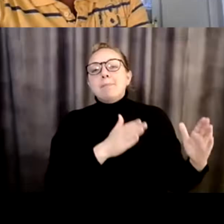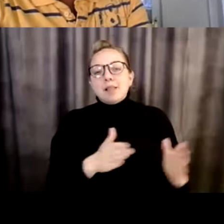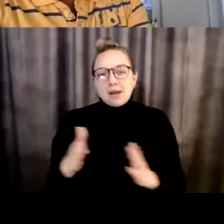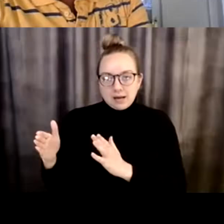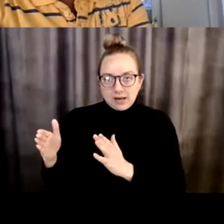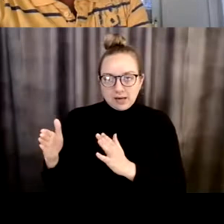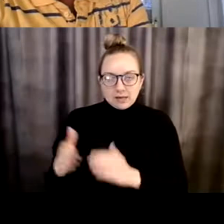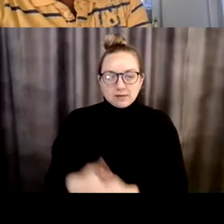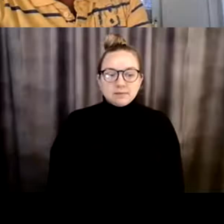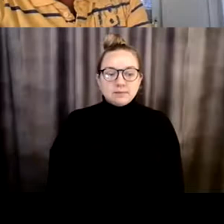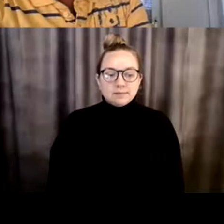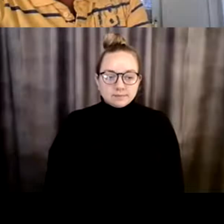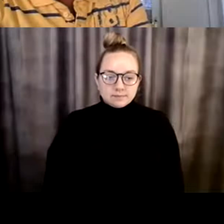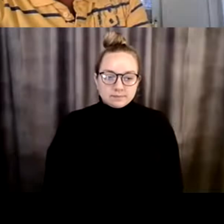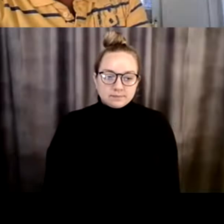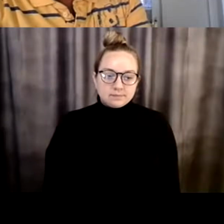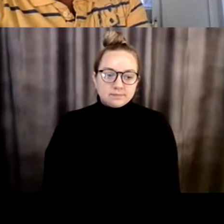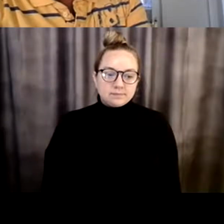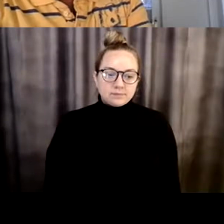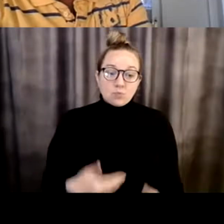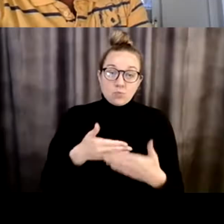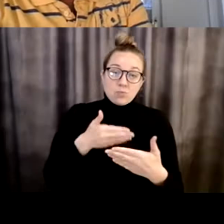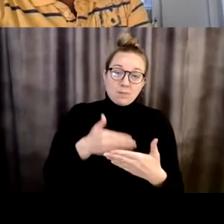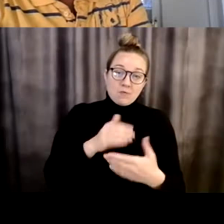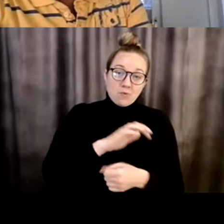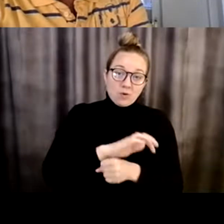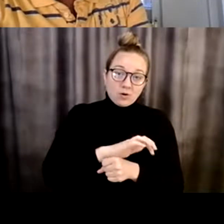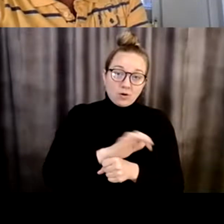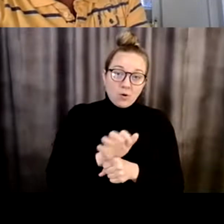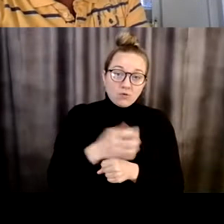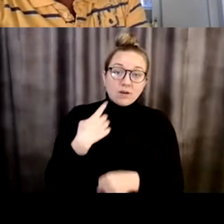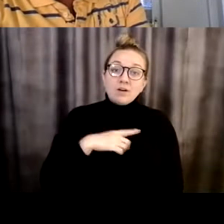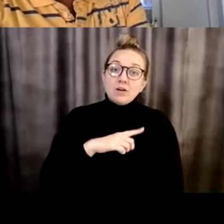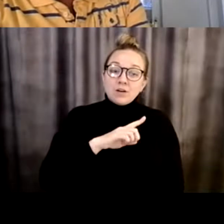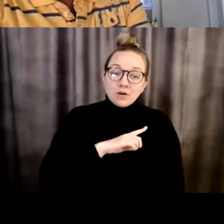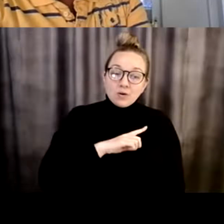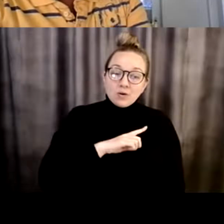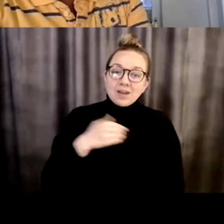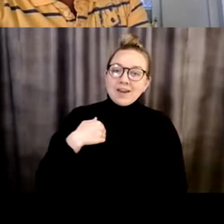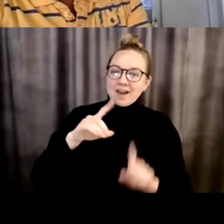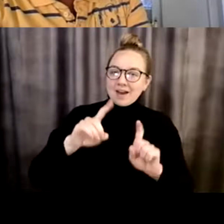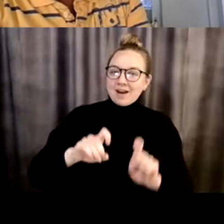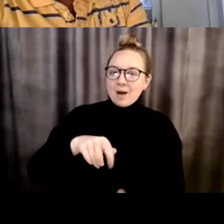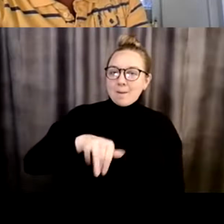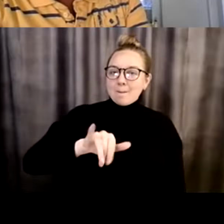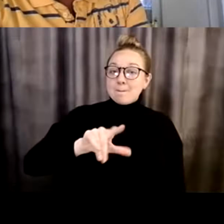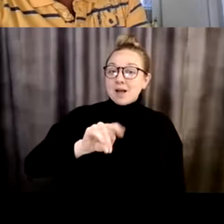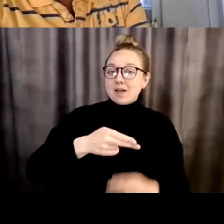RCSD. Right before COVID, we had run a pilot called Let's Play